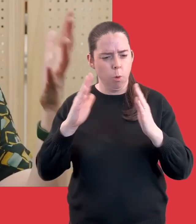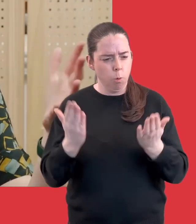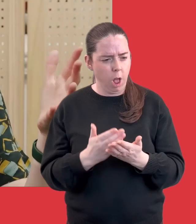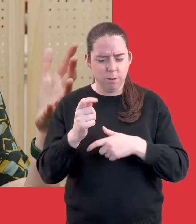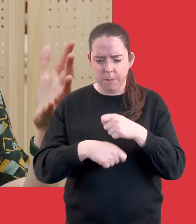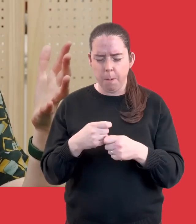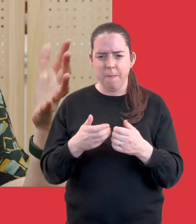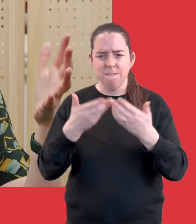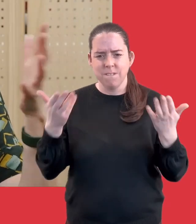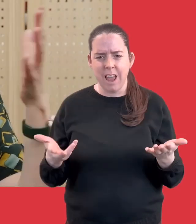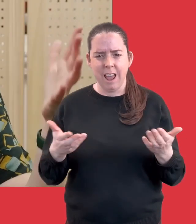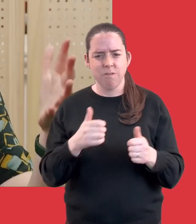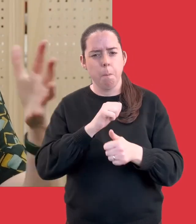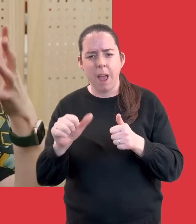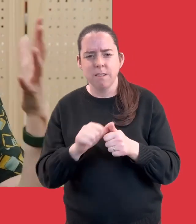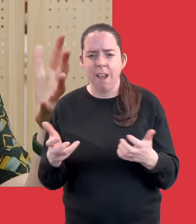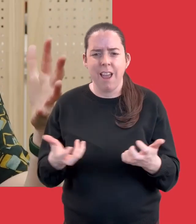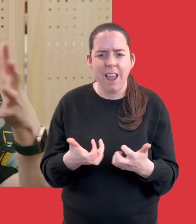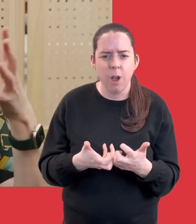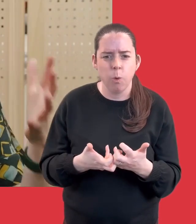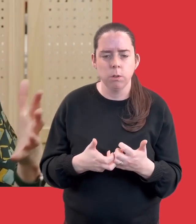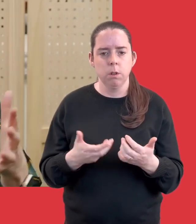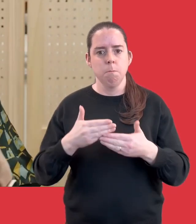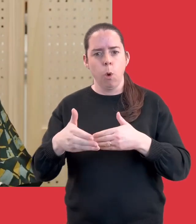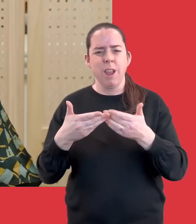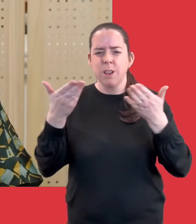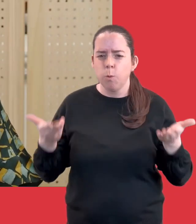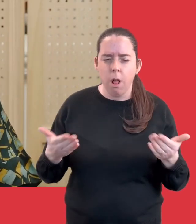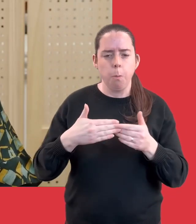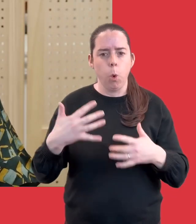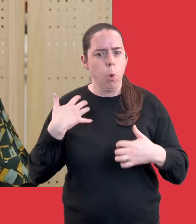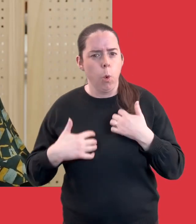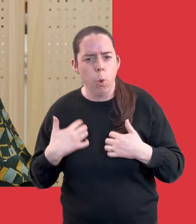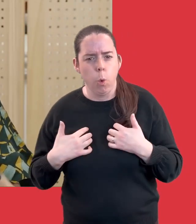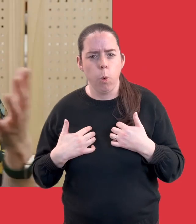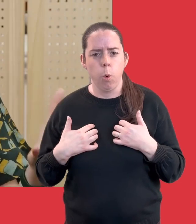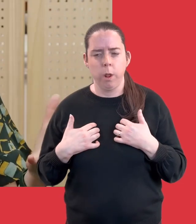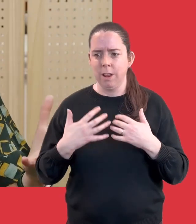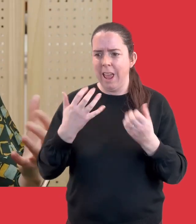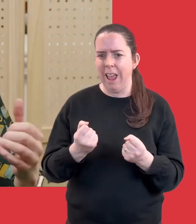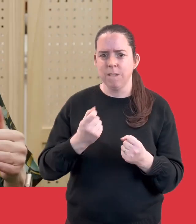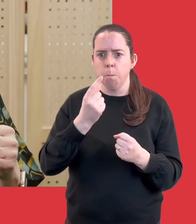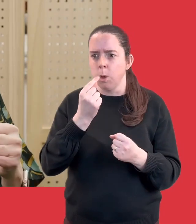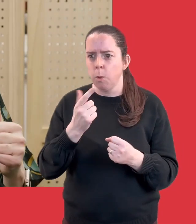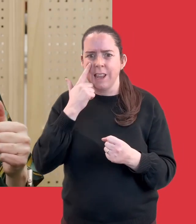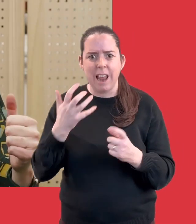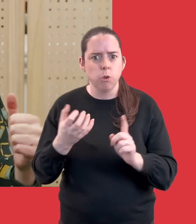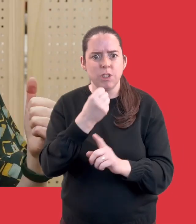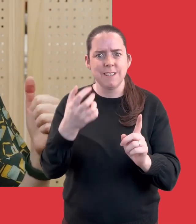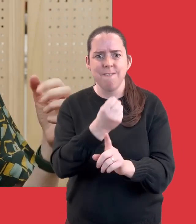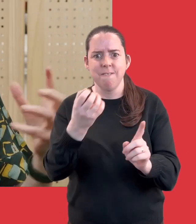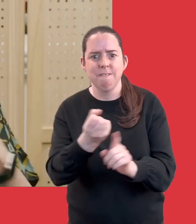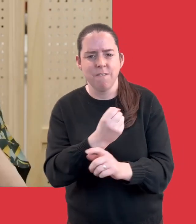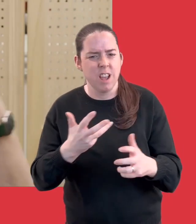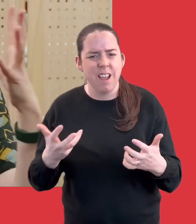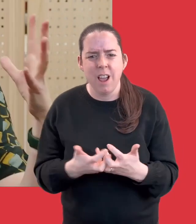make the world fairer, better, more equal, more exciting,